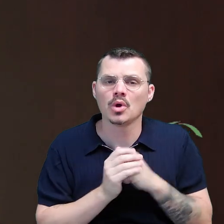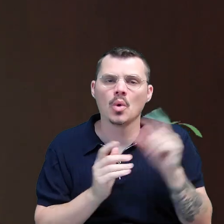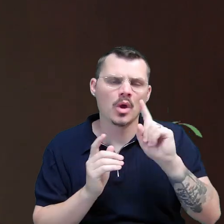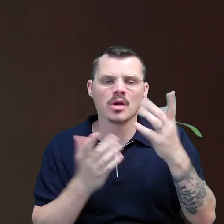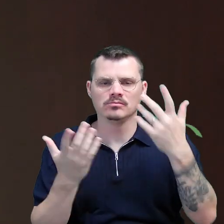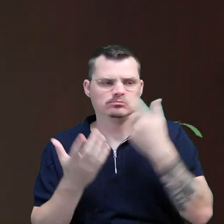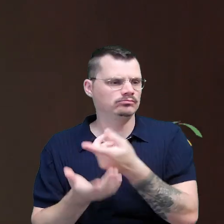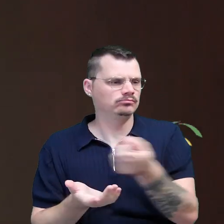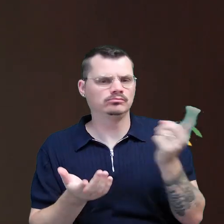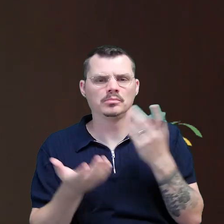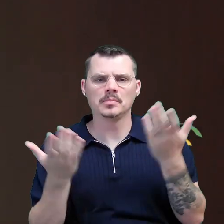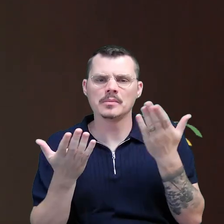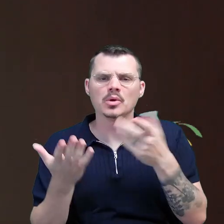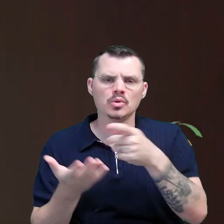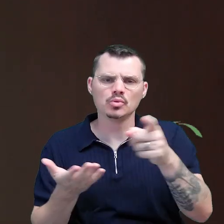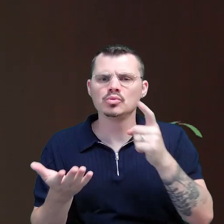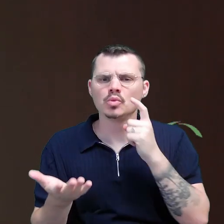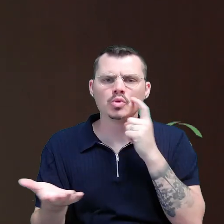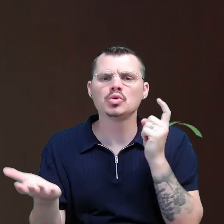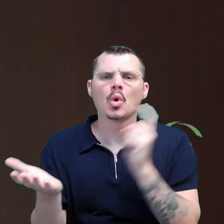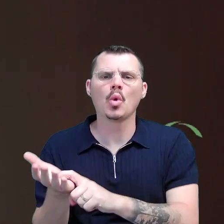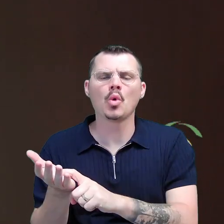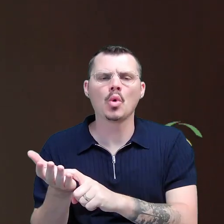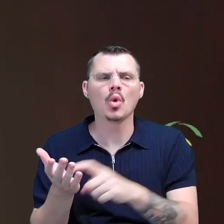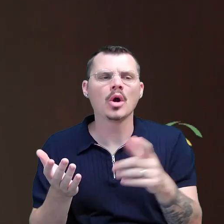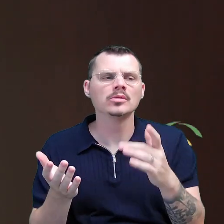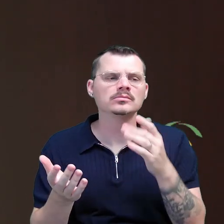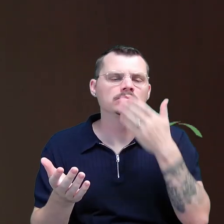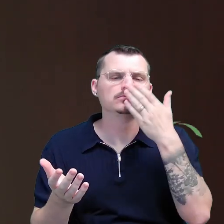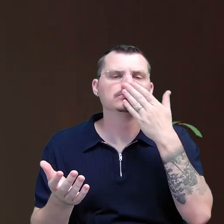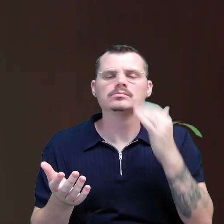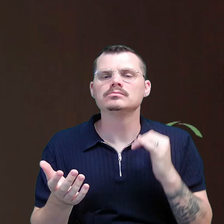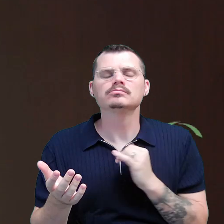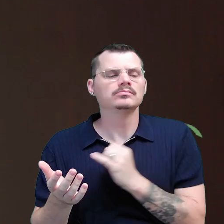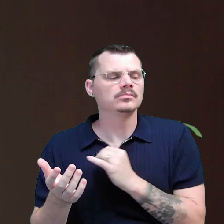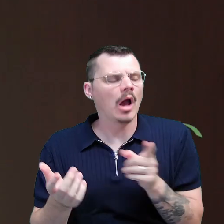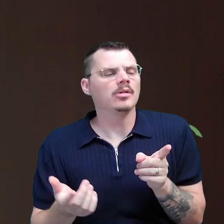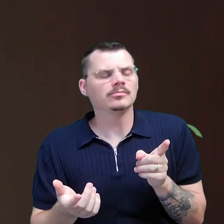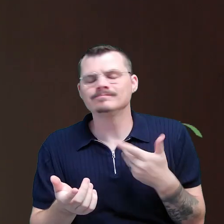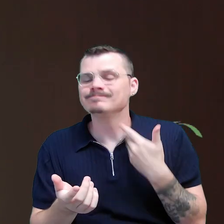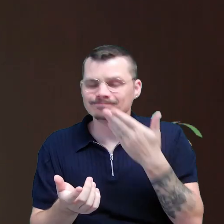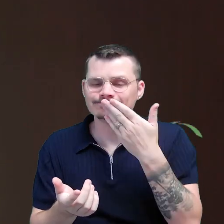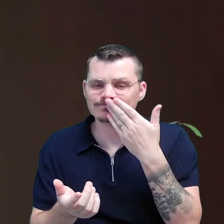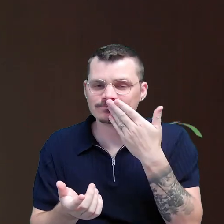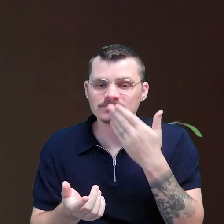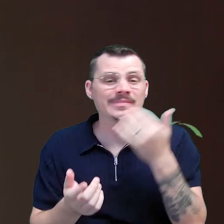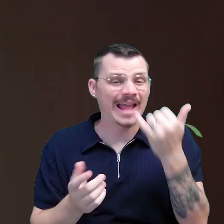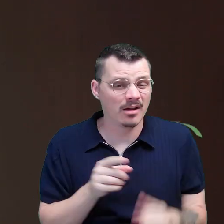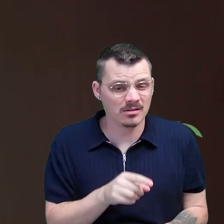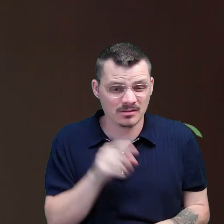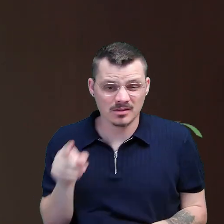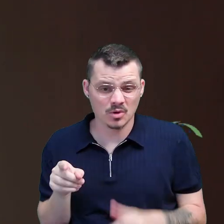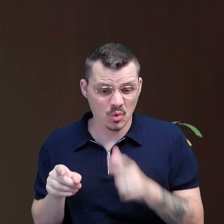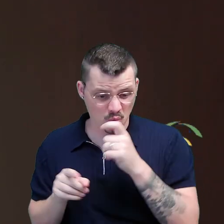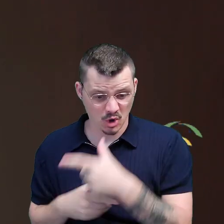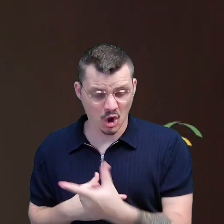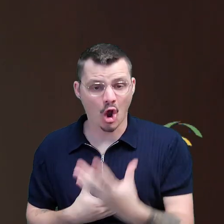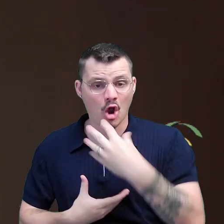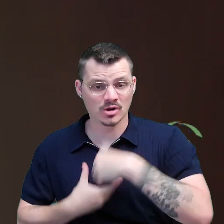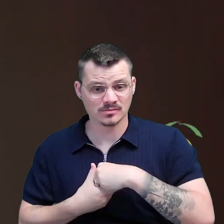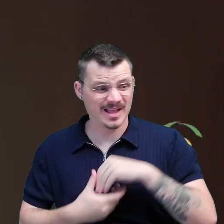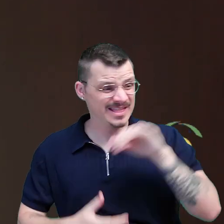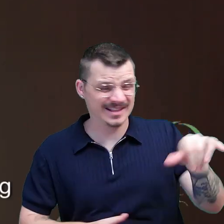Whereas you might notice another person's cologne, for the person with autism,